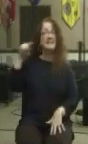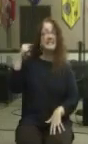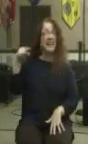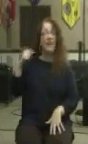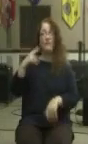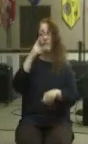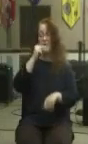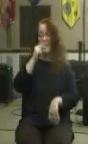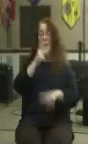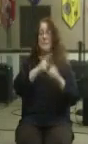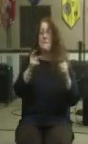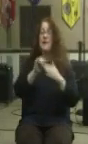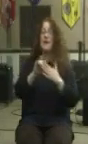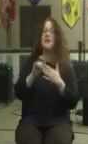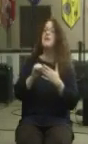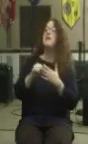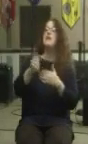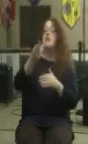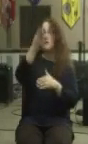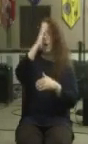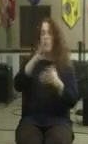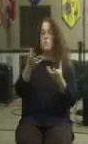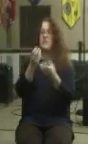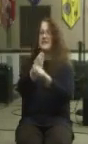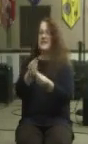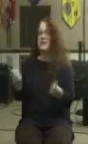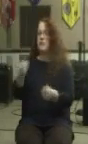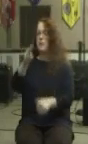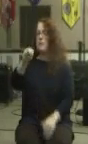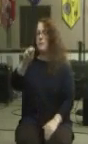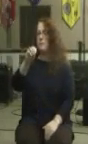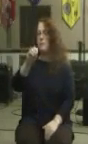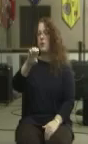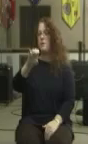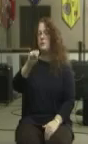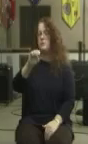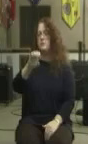See, it may sound funny, but do you know that God wanted to heal Moses?